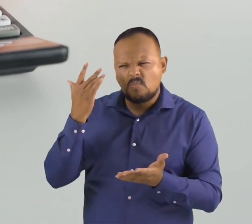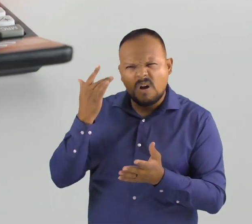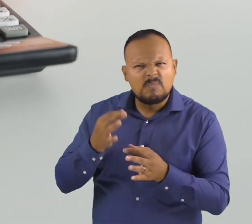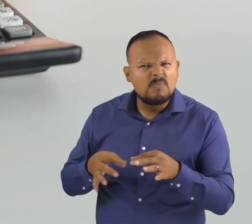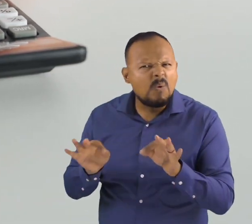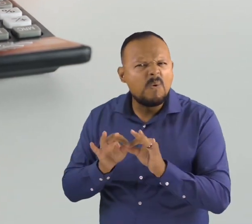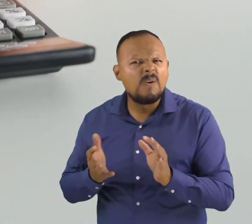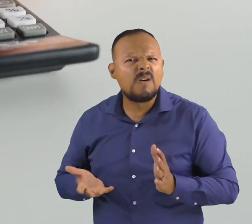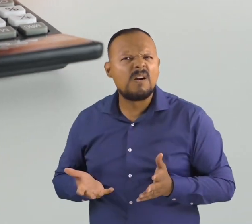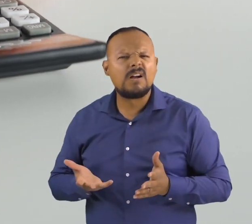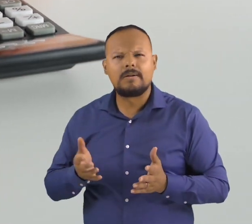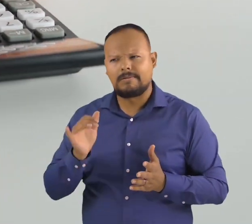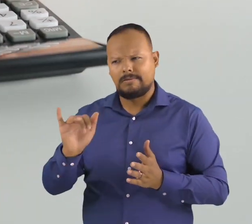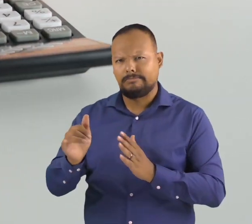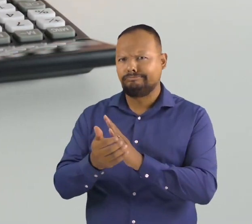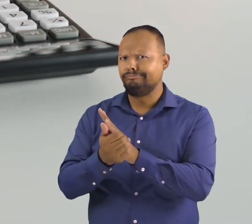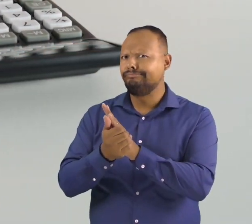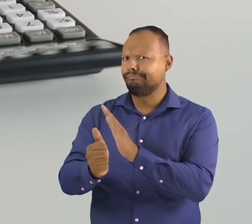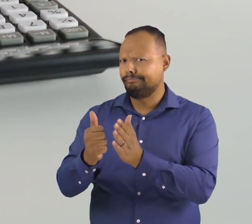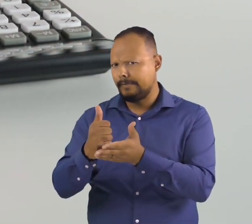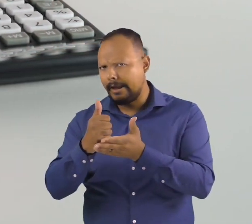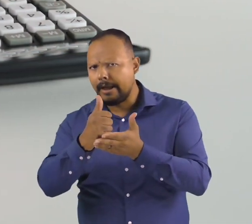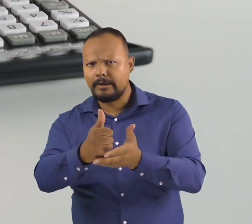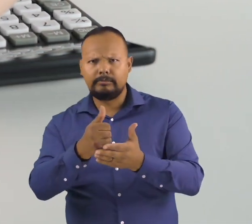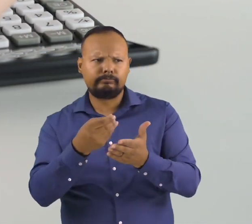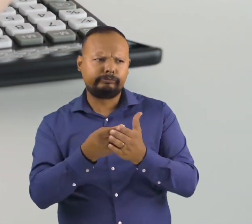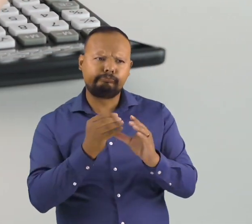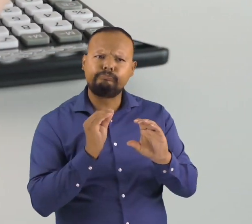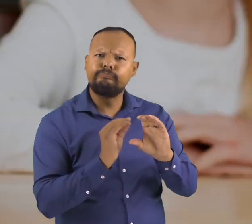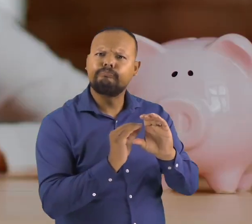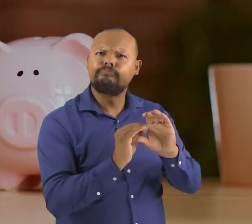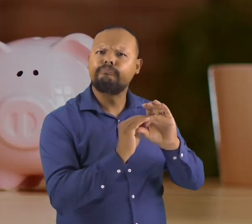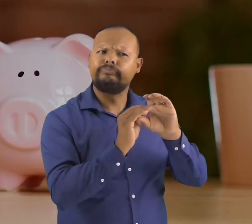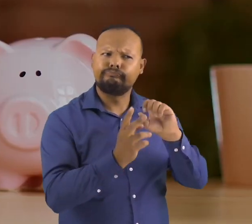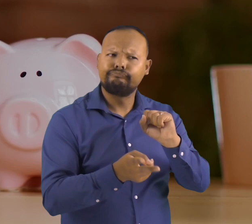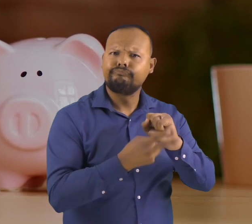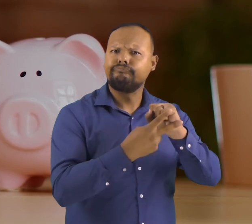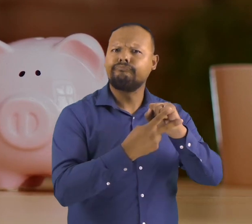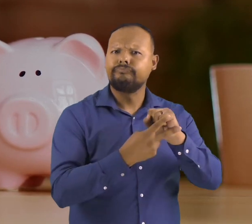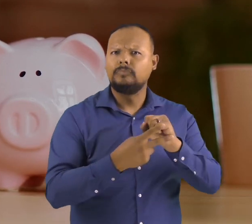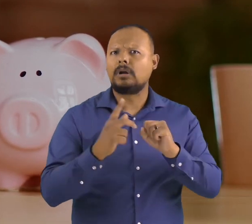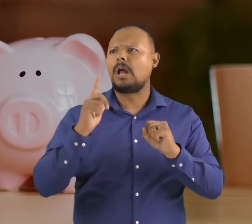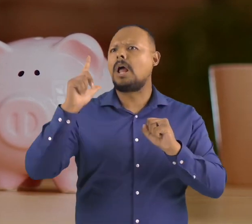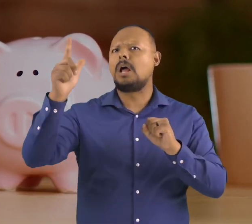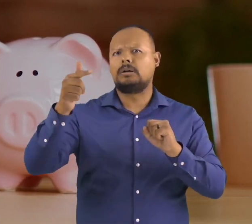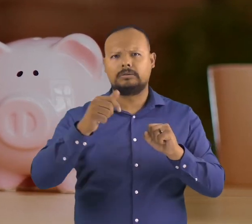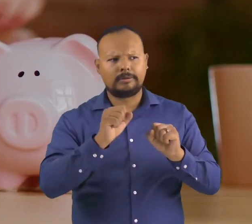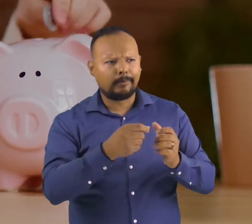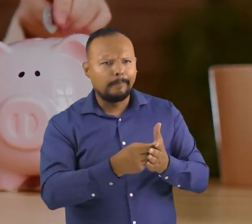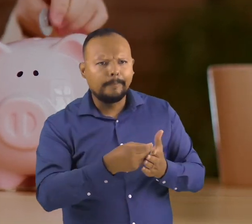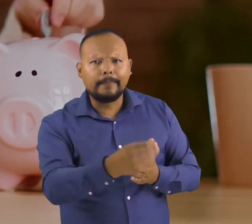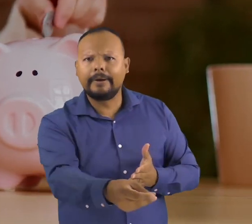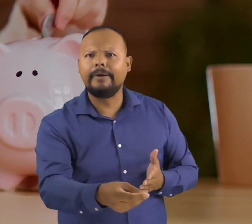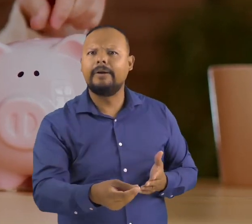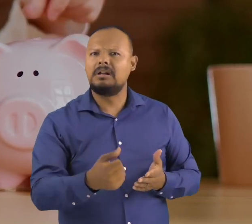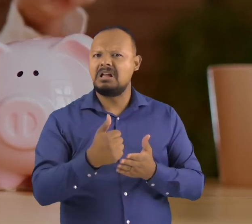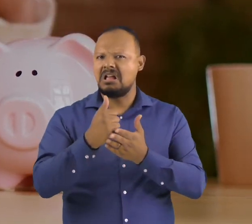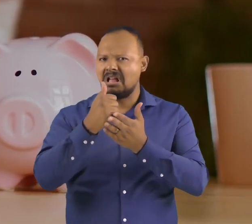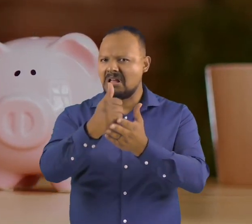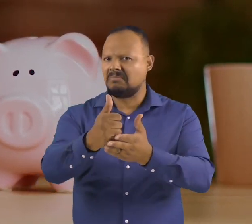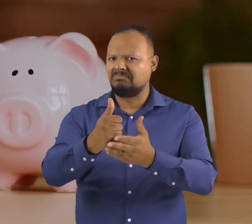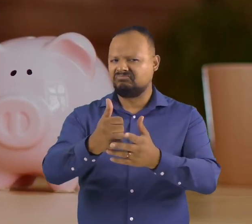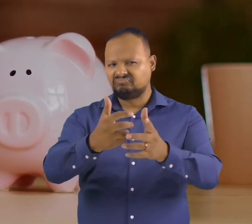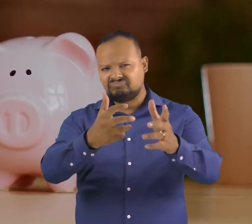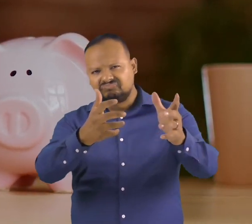skill that can help you learn how to save for something you want to buy and help you become more financially